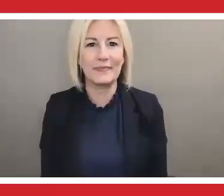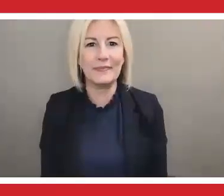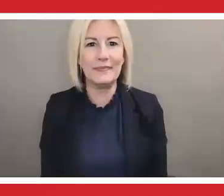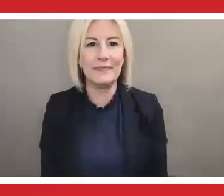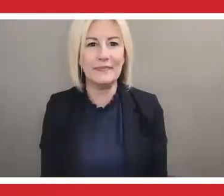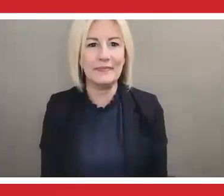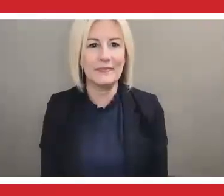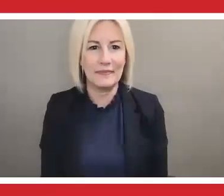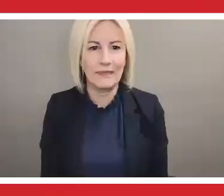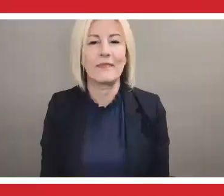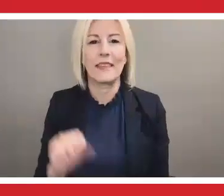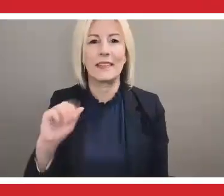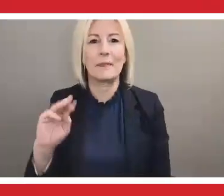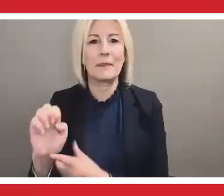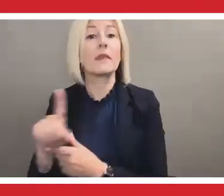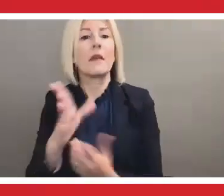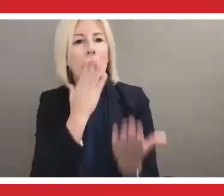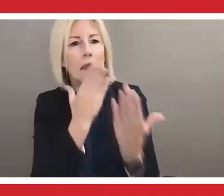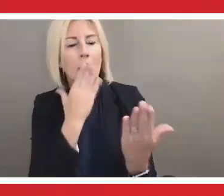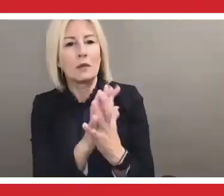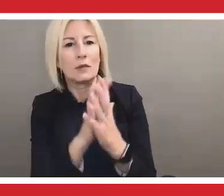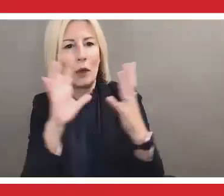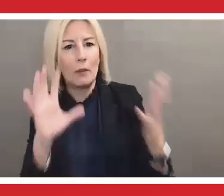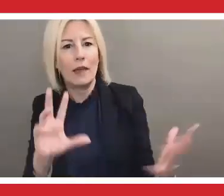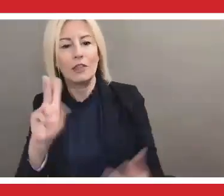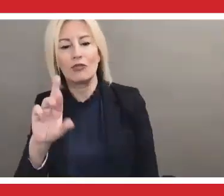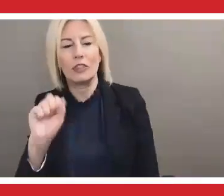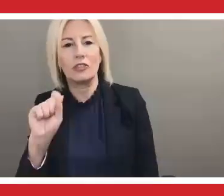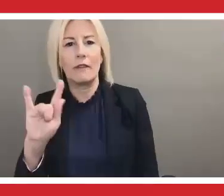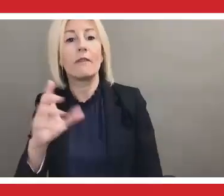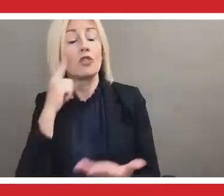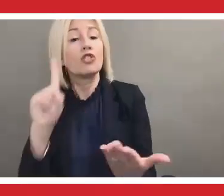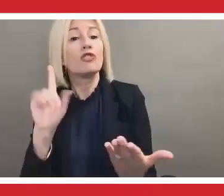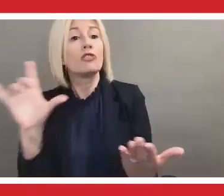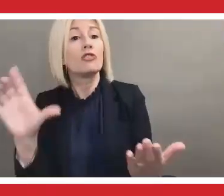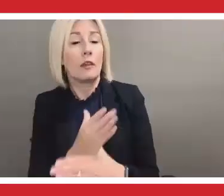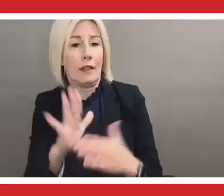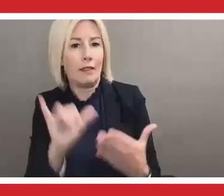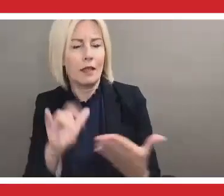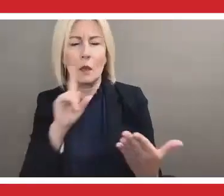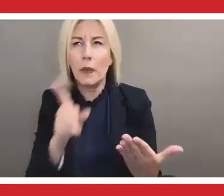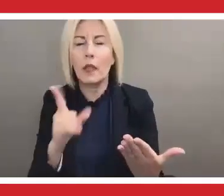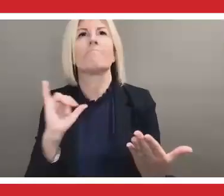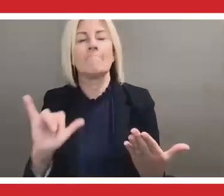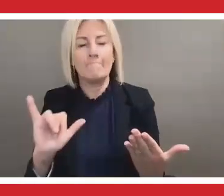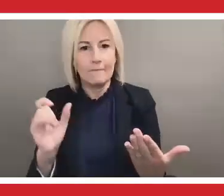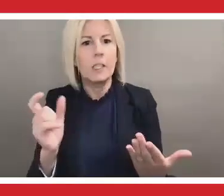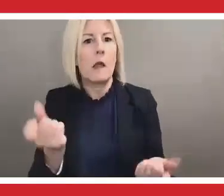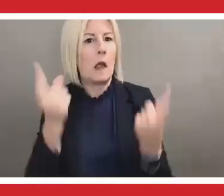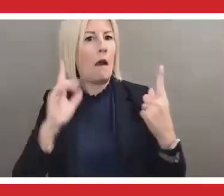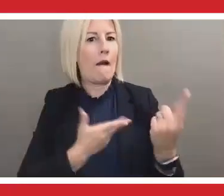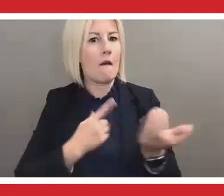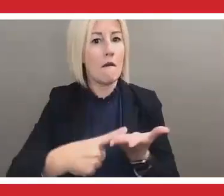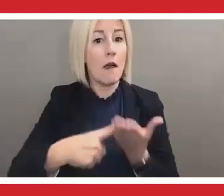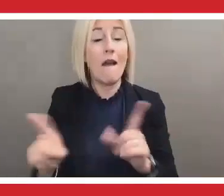Thank you so much, Christoph, for sharing that. That really puts some context into our conversation, and also, if I may